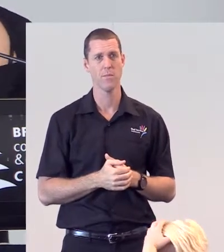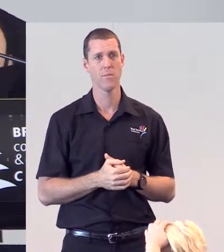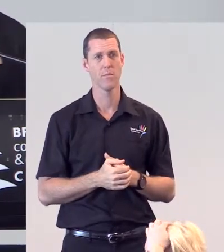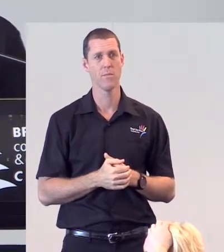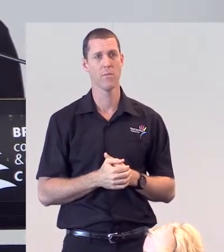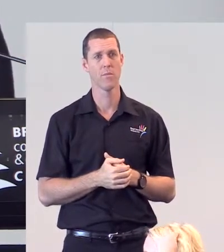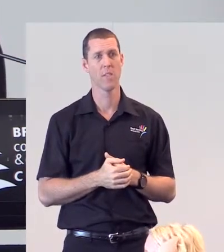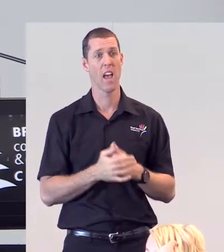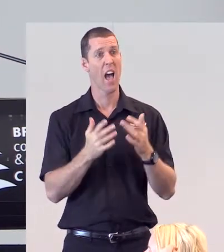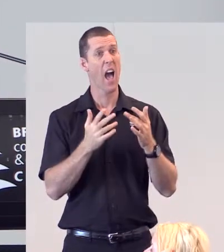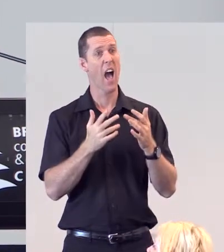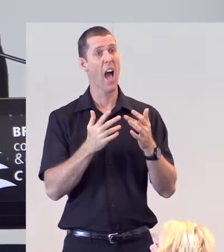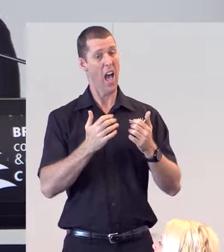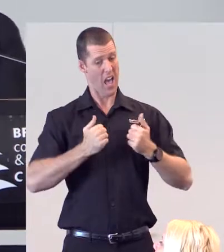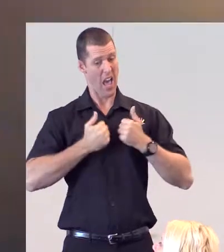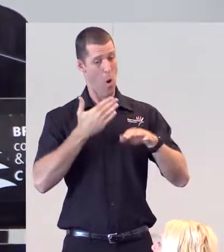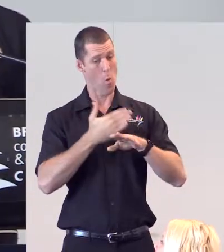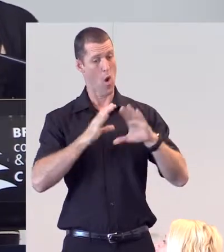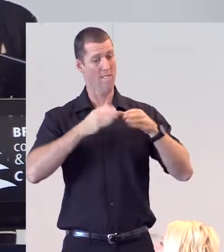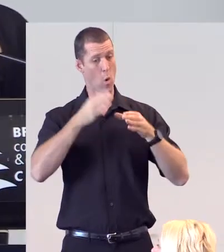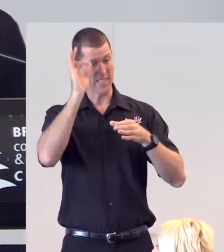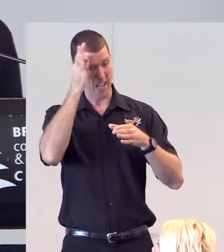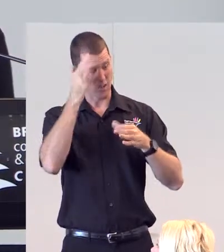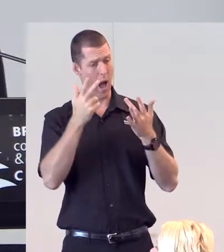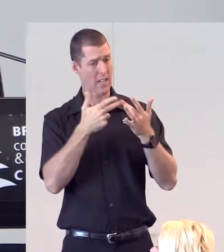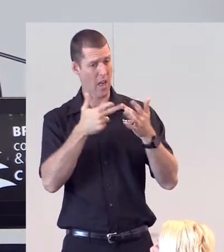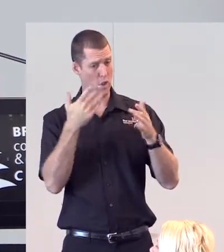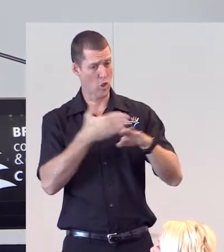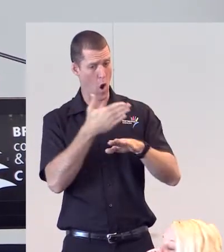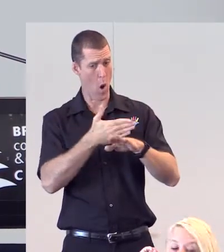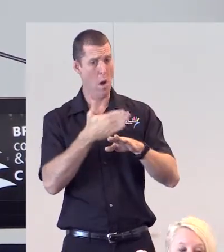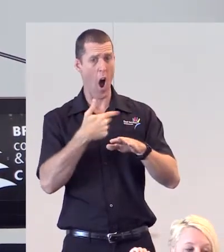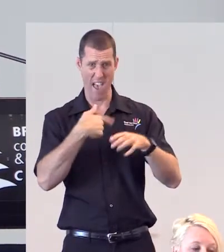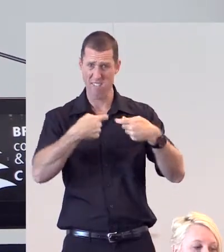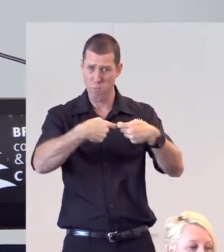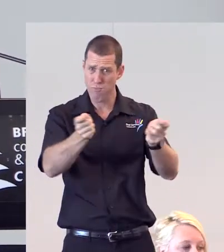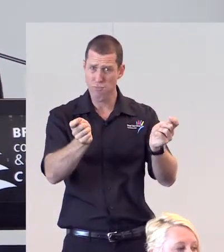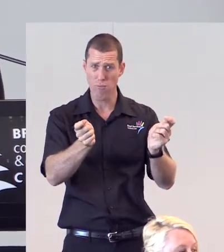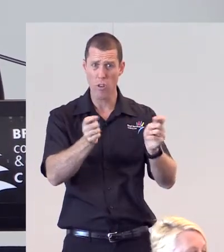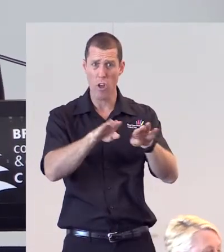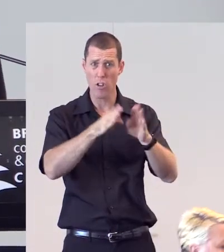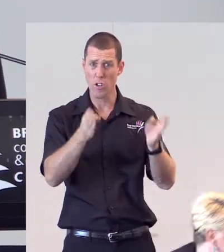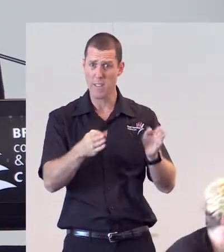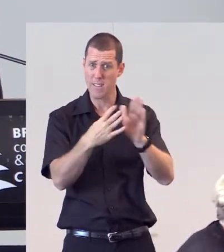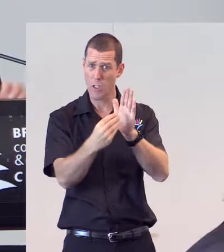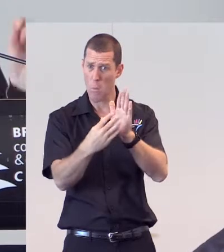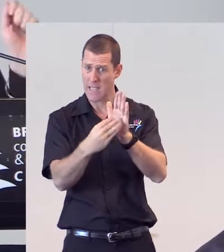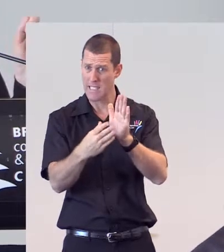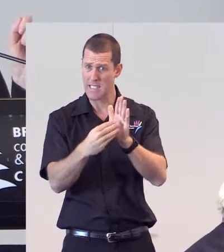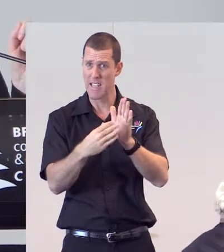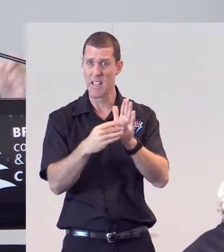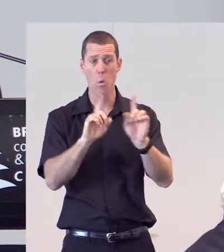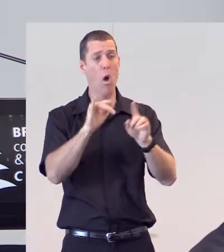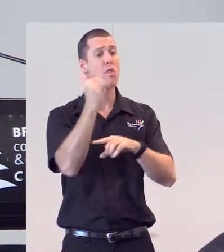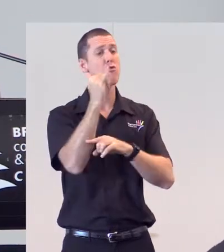So one of the things that we've been doing at the Workforce Council, and there is a copy of this on everyone's desk, and it's